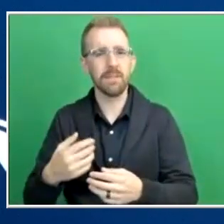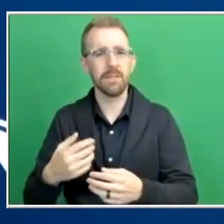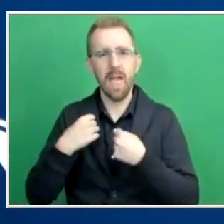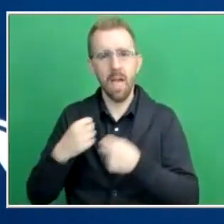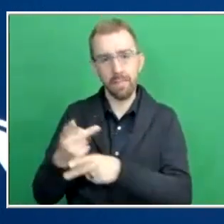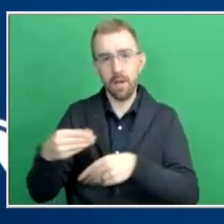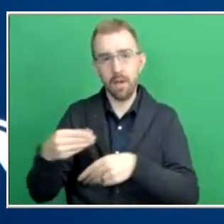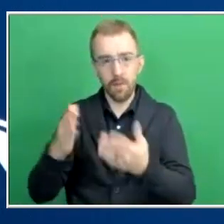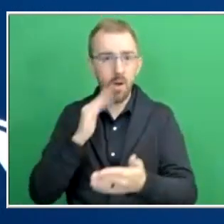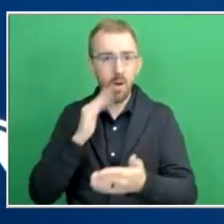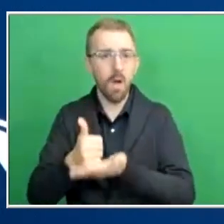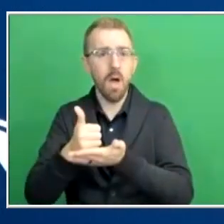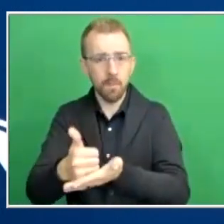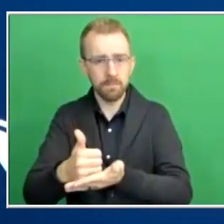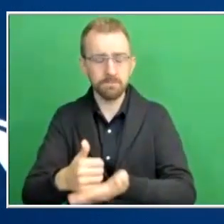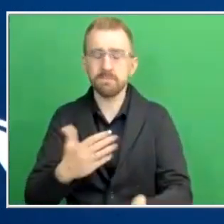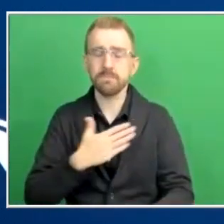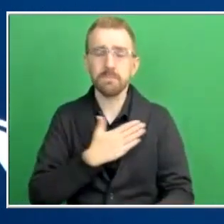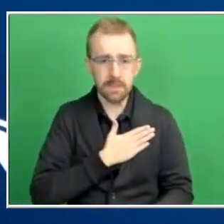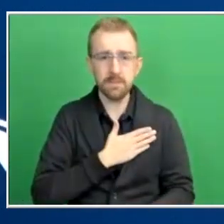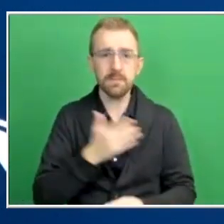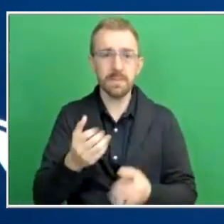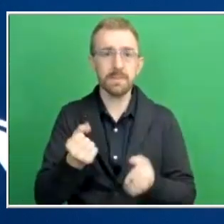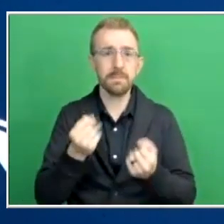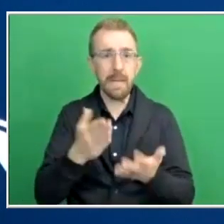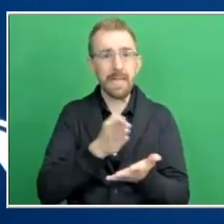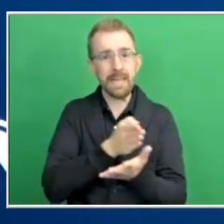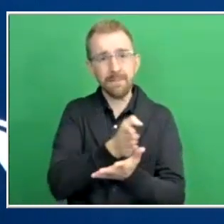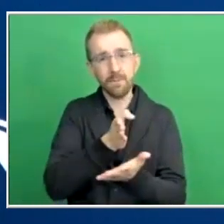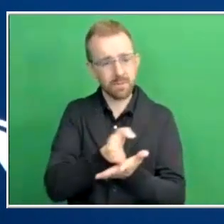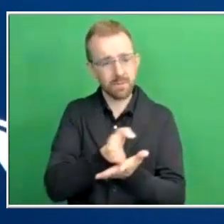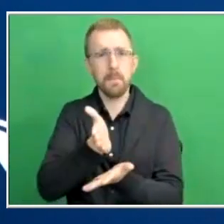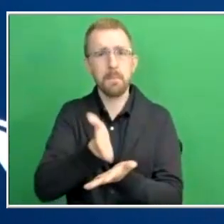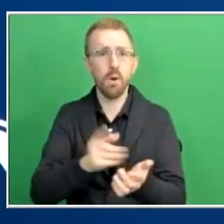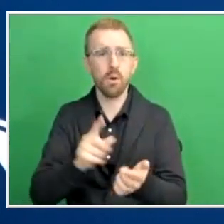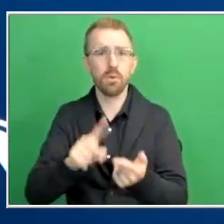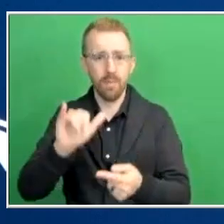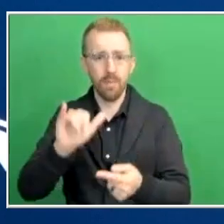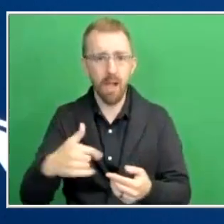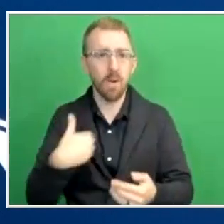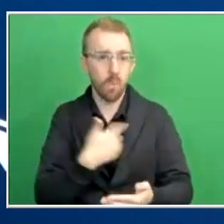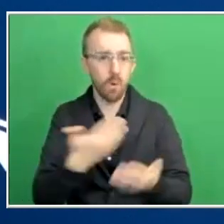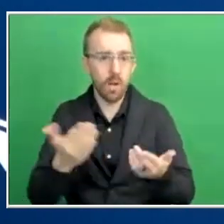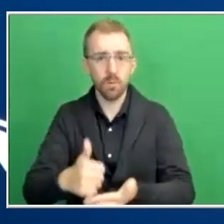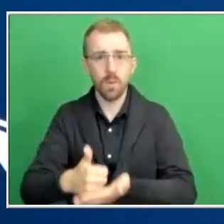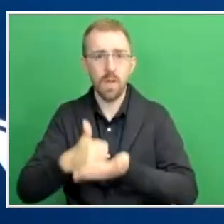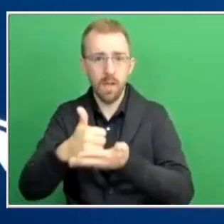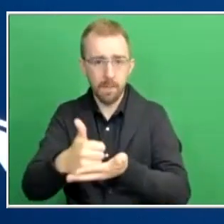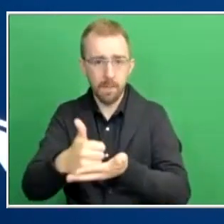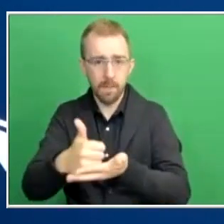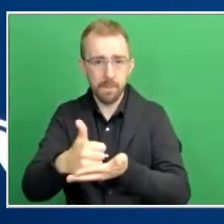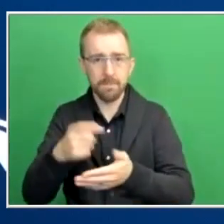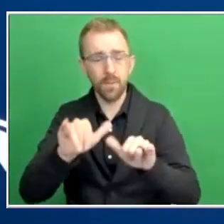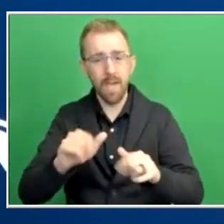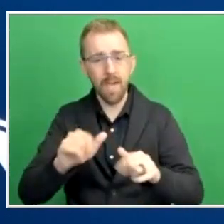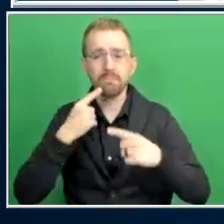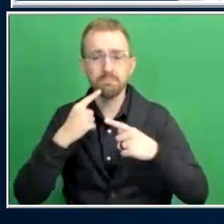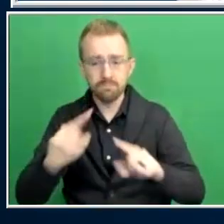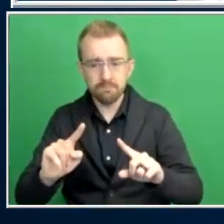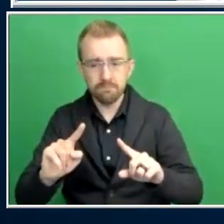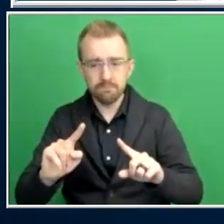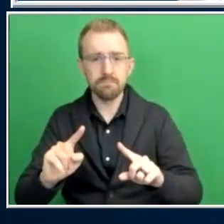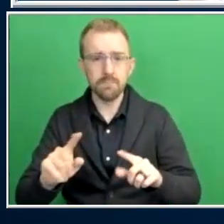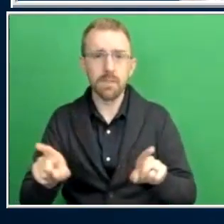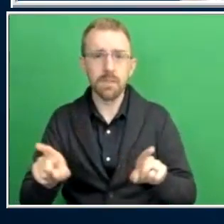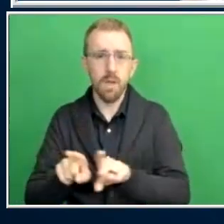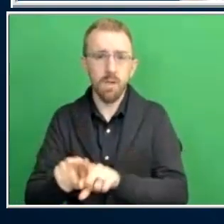But please, it is multifactorial, and we are here to help you do that and achieve your goals as well?